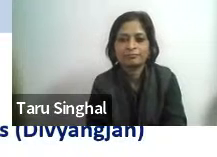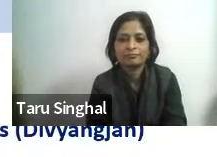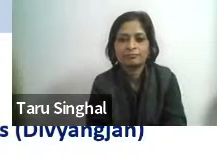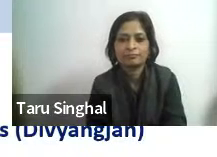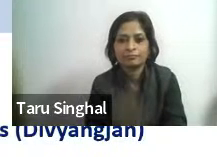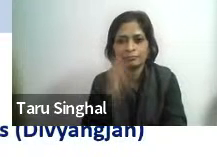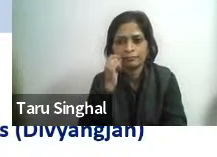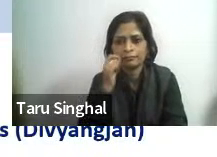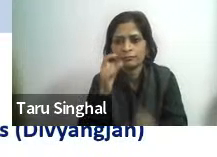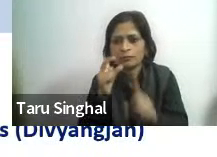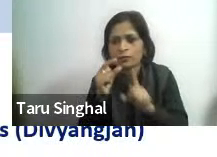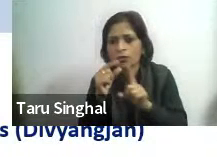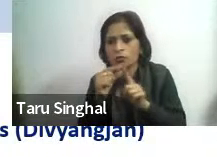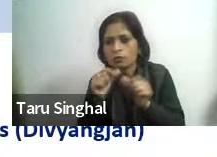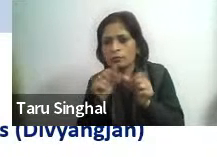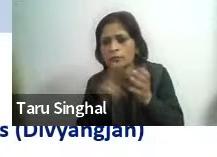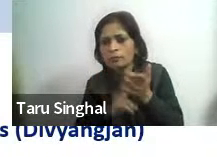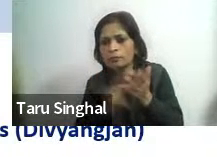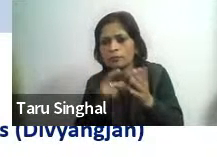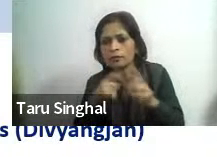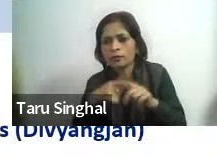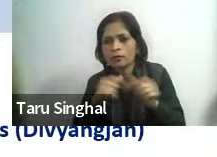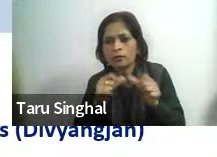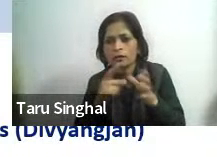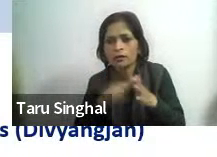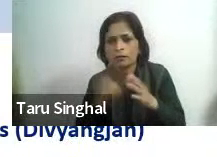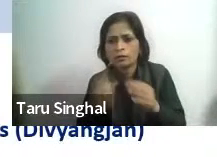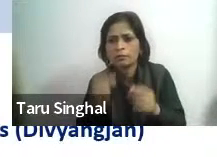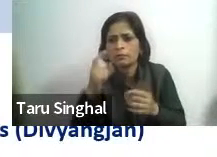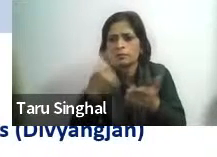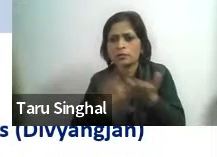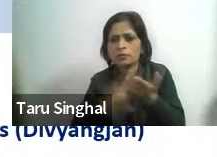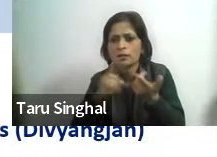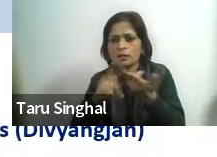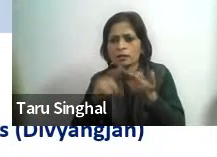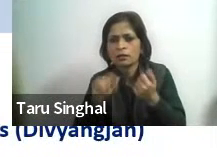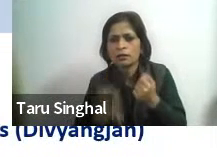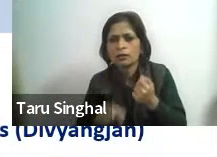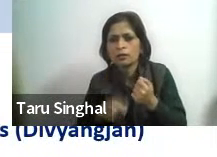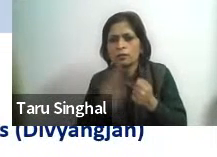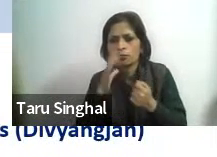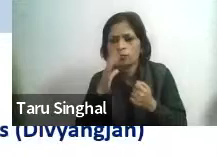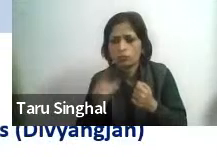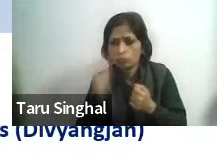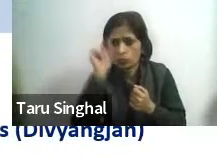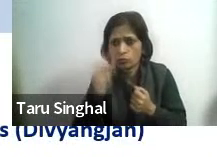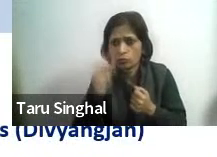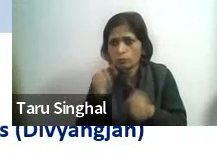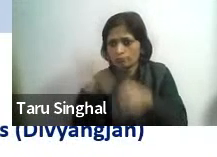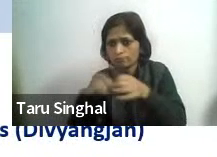any instructions for the CRE participants that you would want to share at this time?